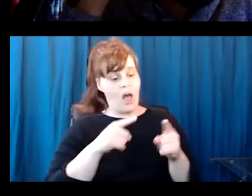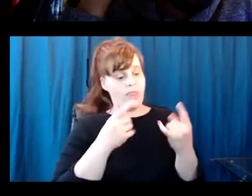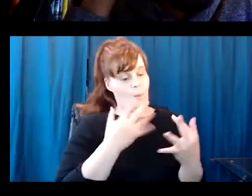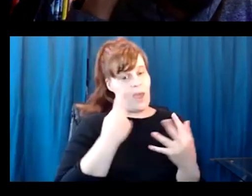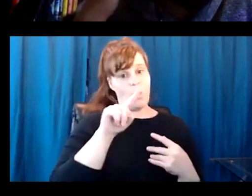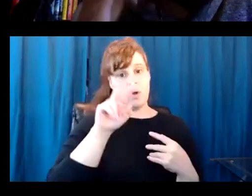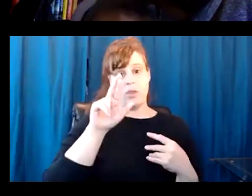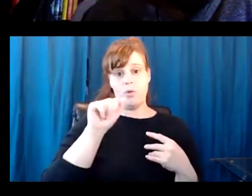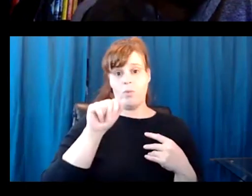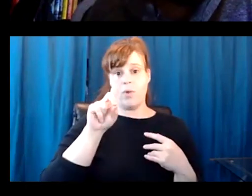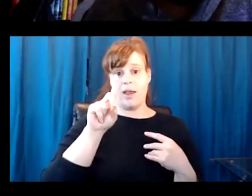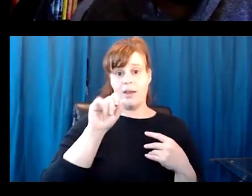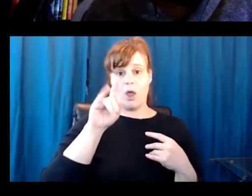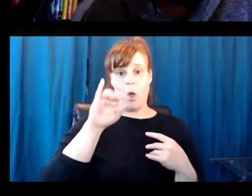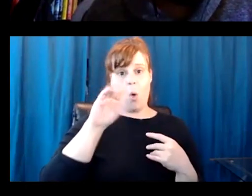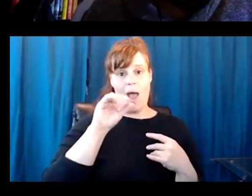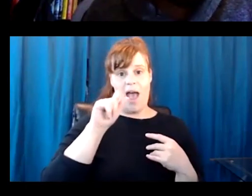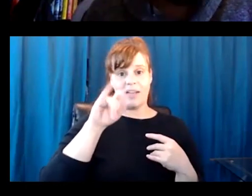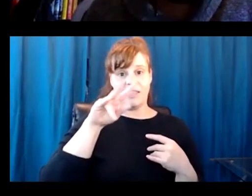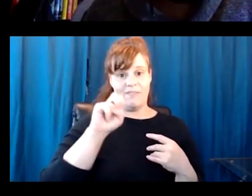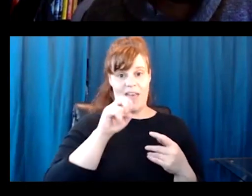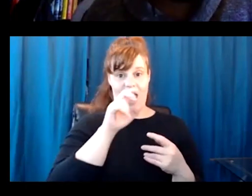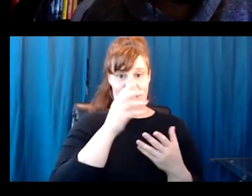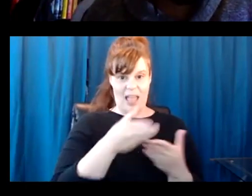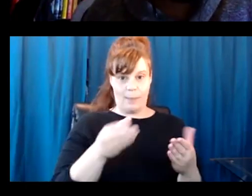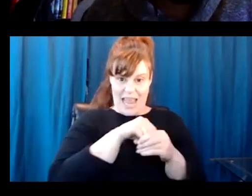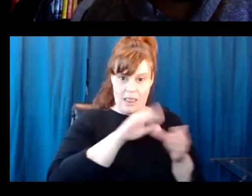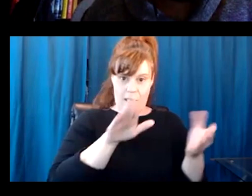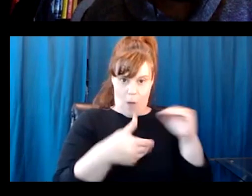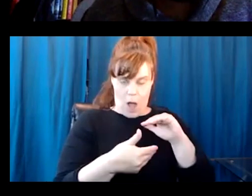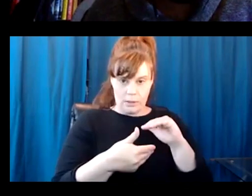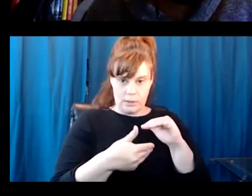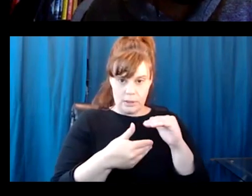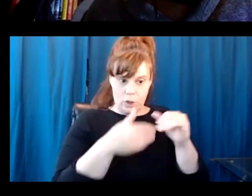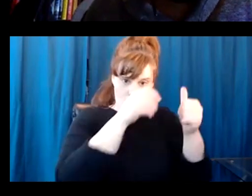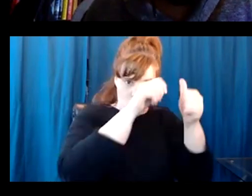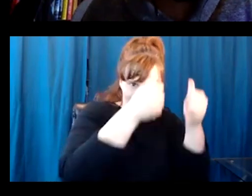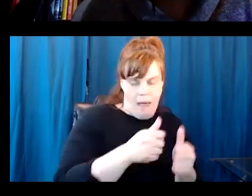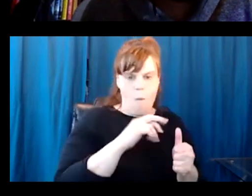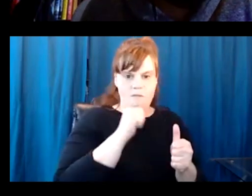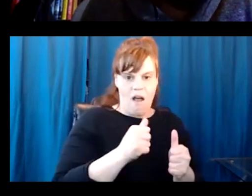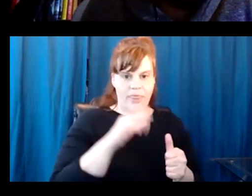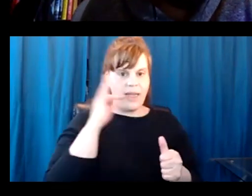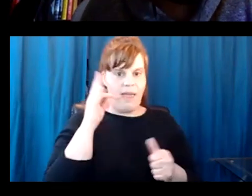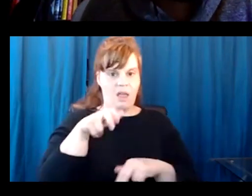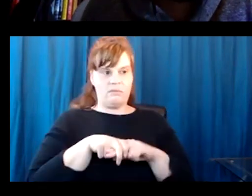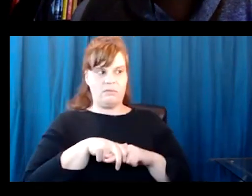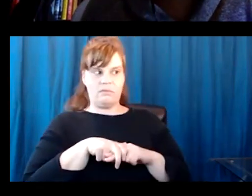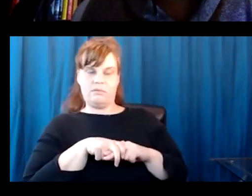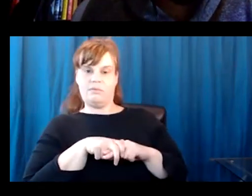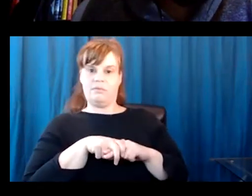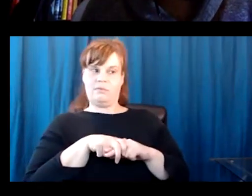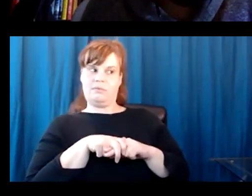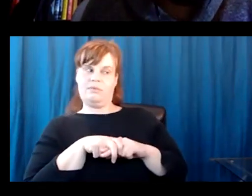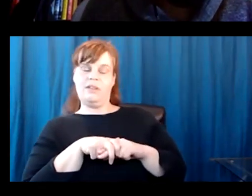either decay or not, the cat has to know that something's up. As the experiment goes, either